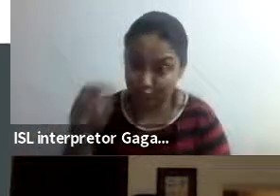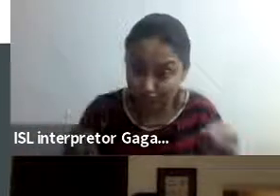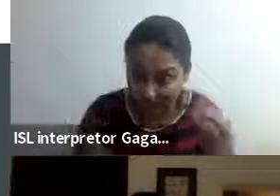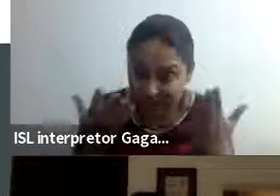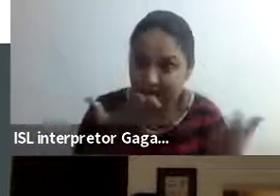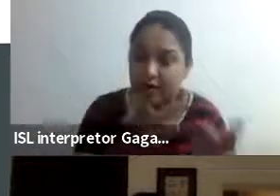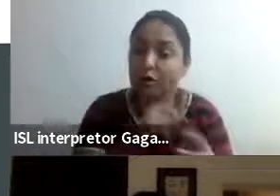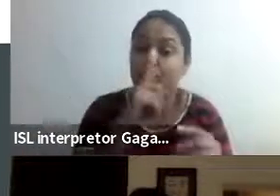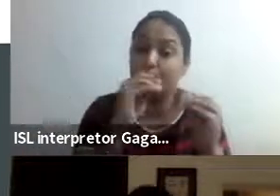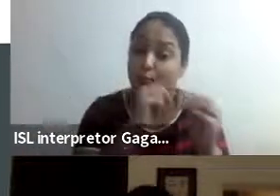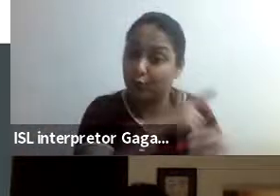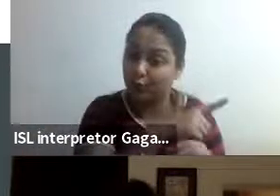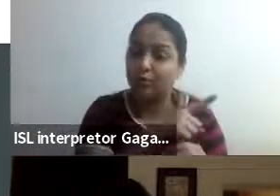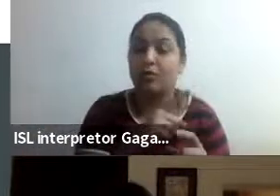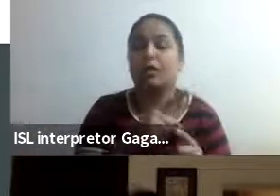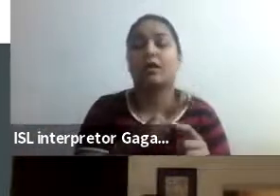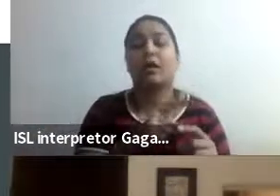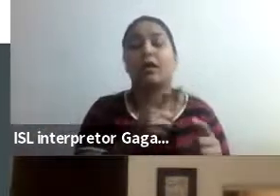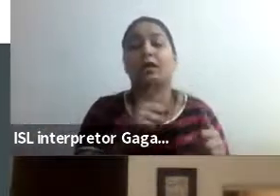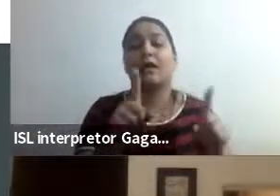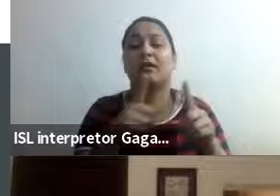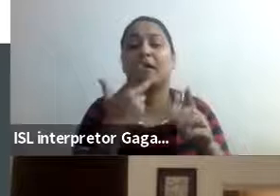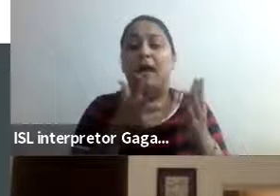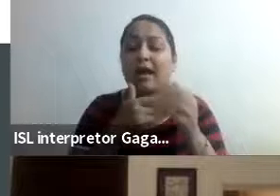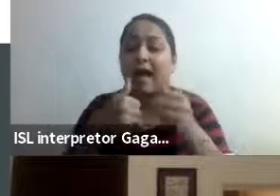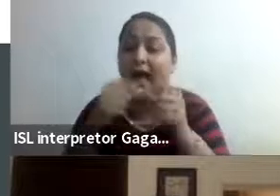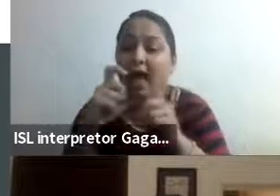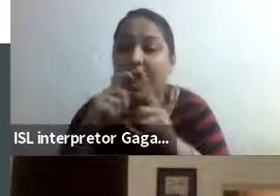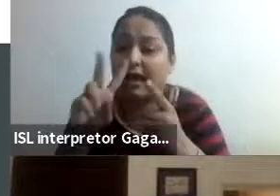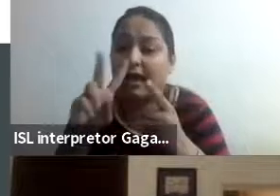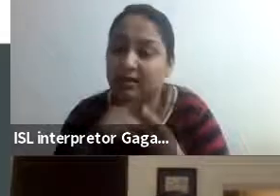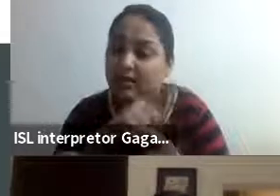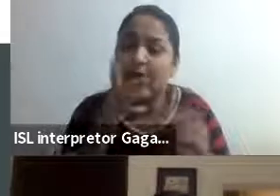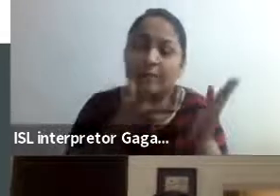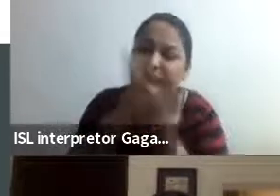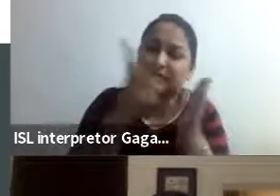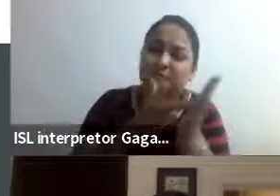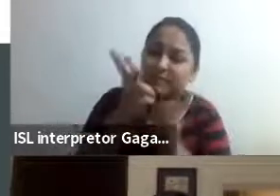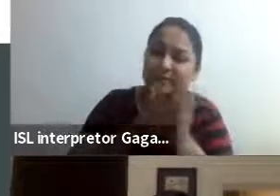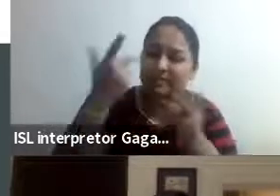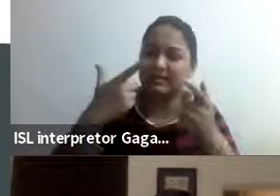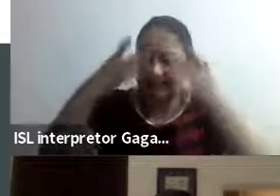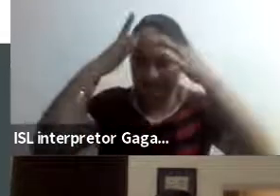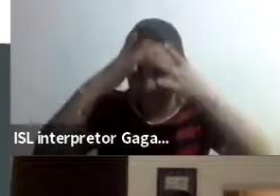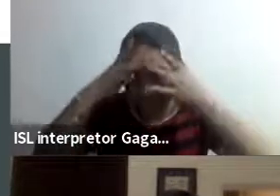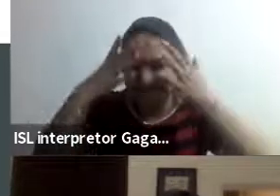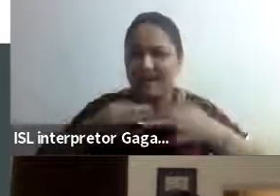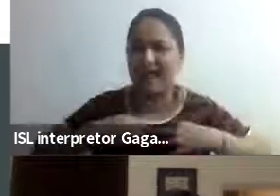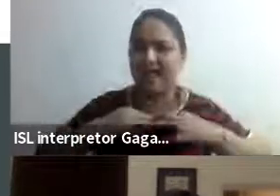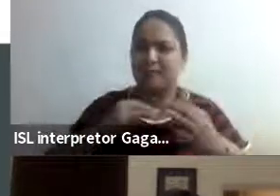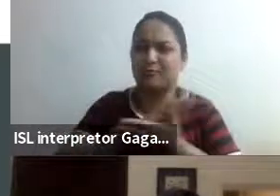Puribai approaches the Adivasi Lok Kala Academy, who has she is by now an established artist, and she says to